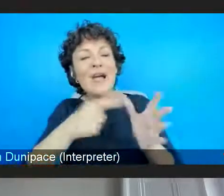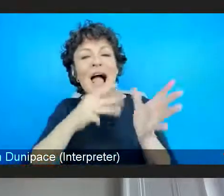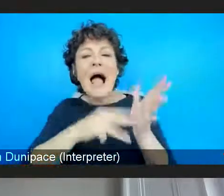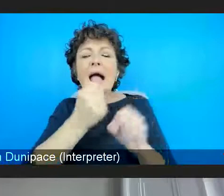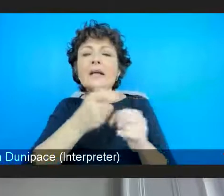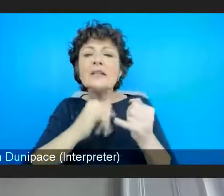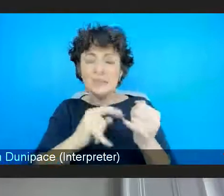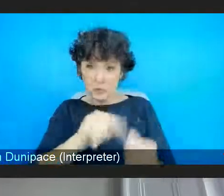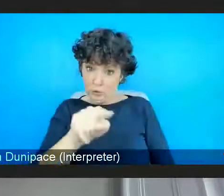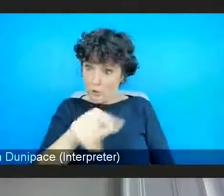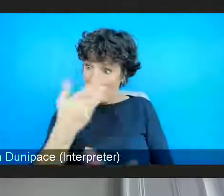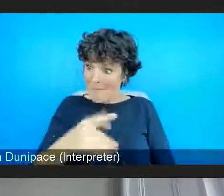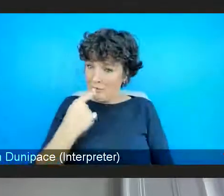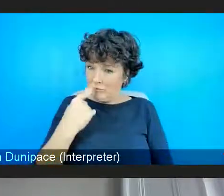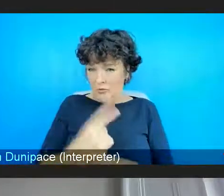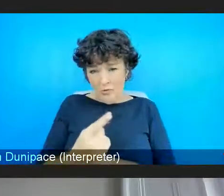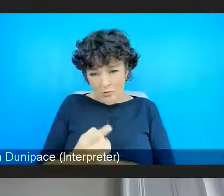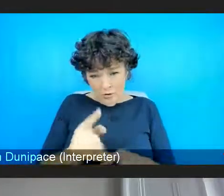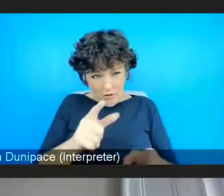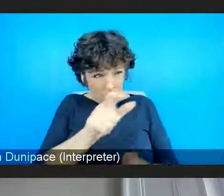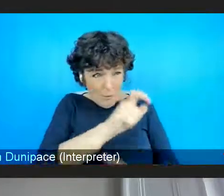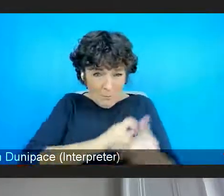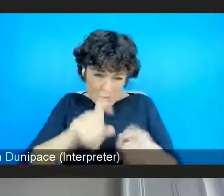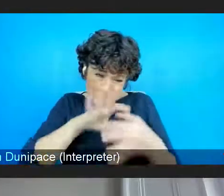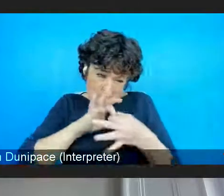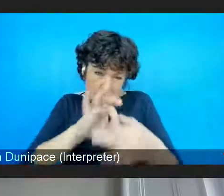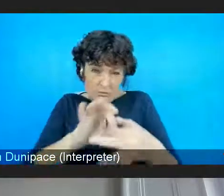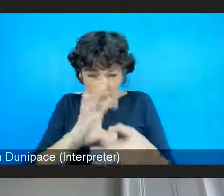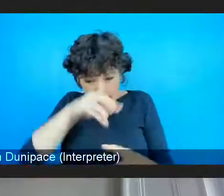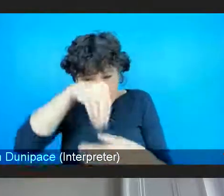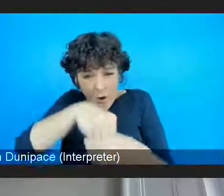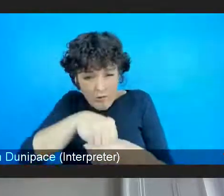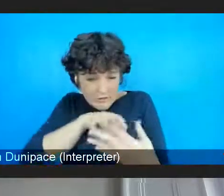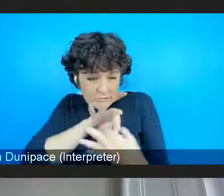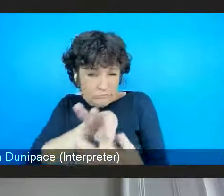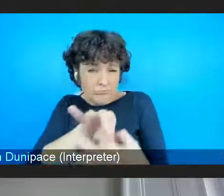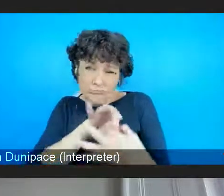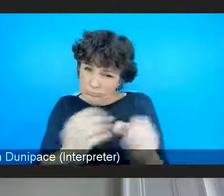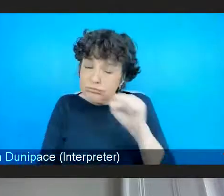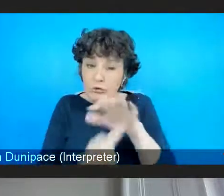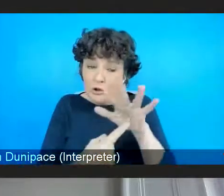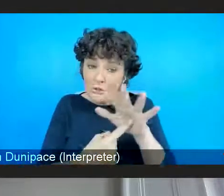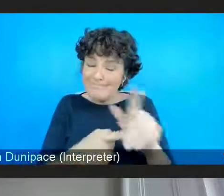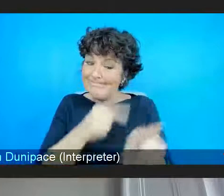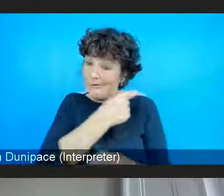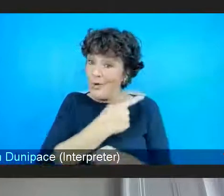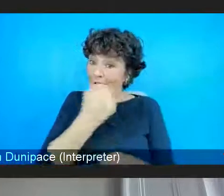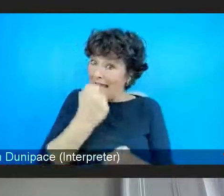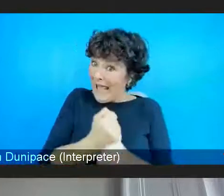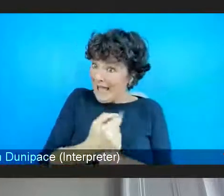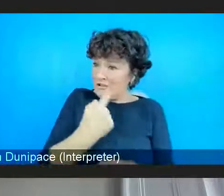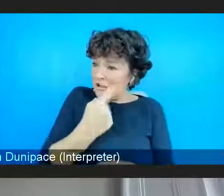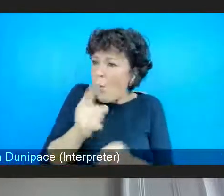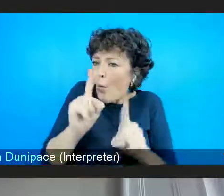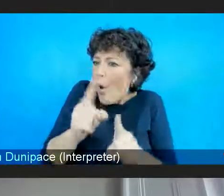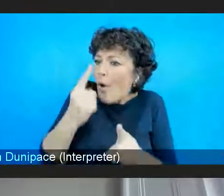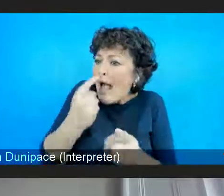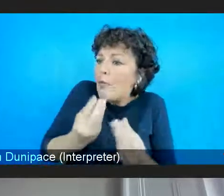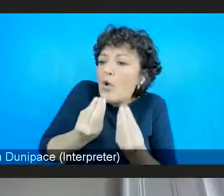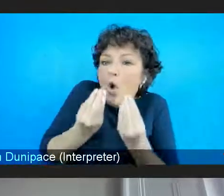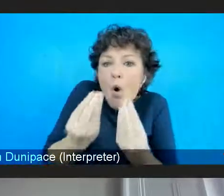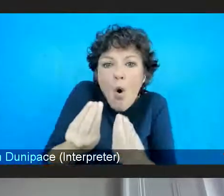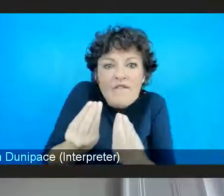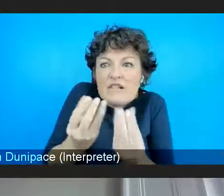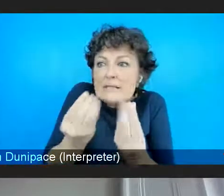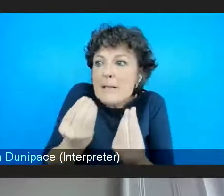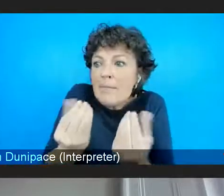community engagement and involvement. To respond to Gary's question, who's asking what can we do to incentivise community groups to create new